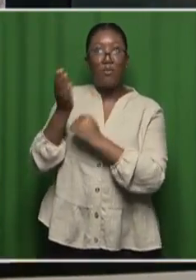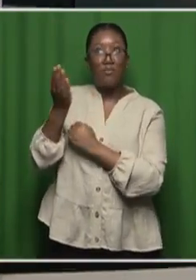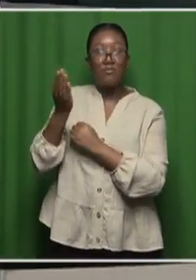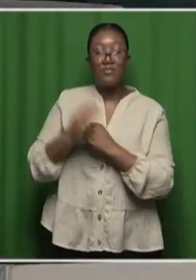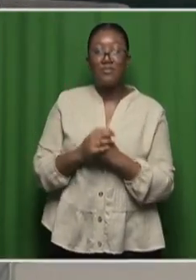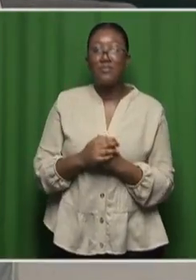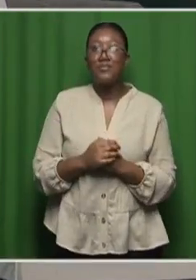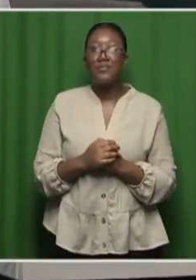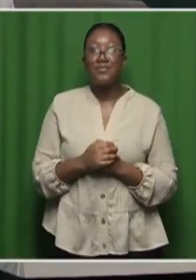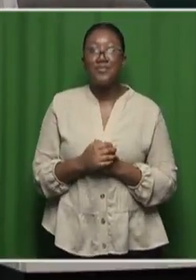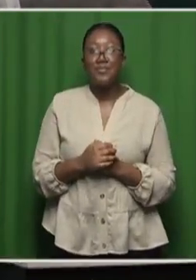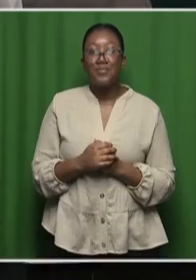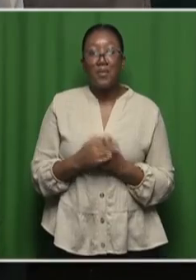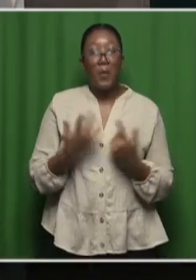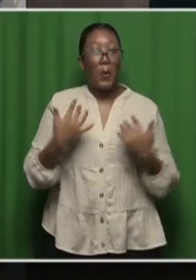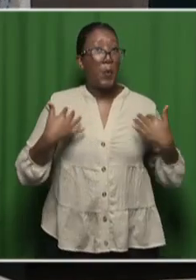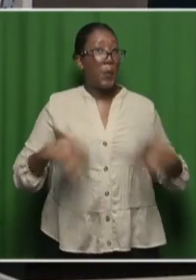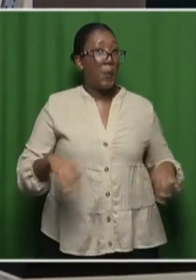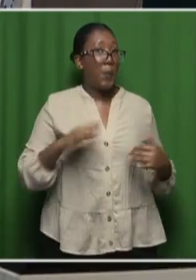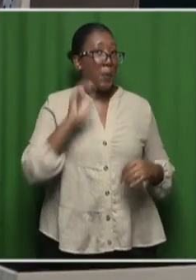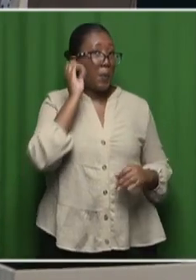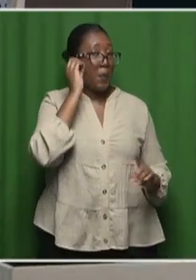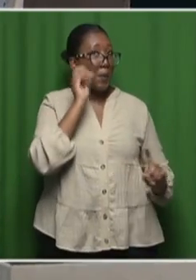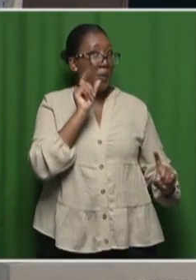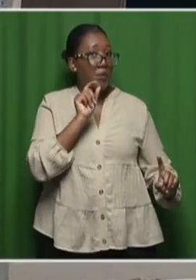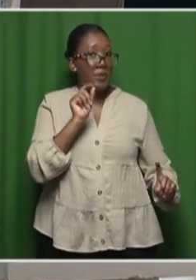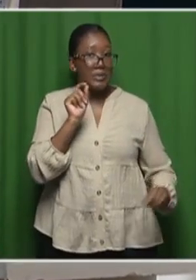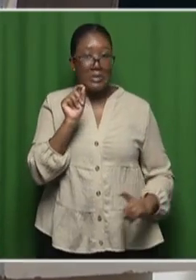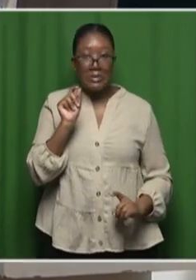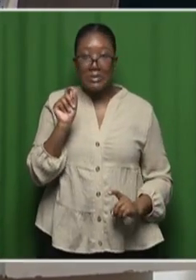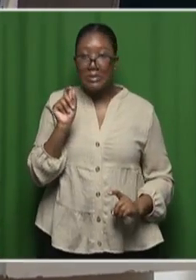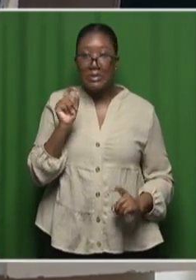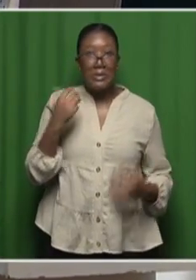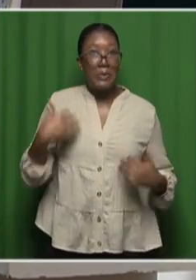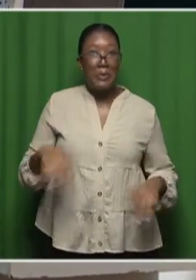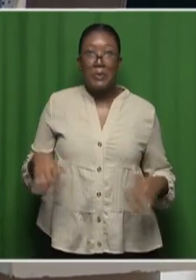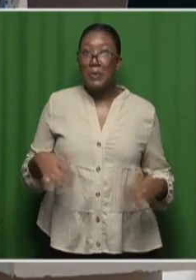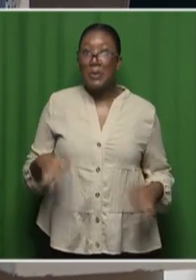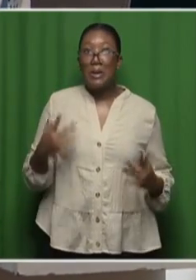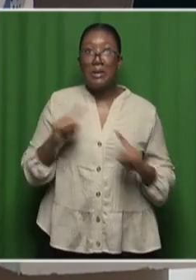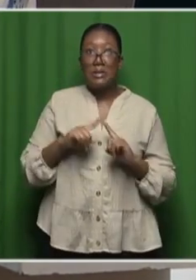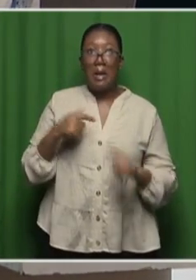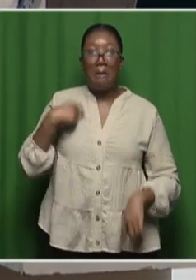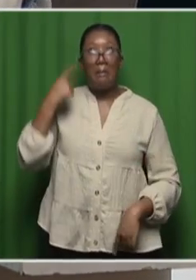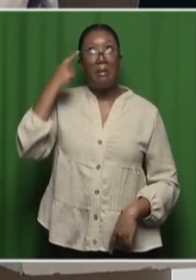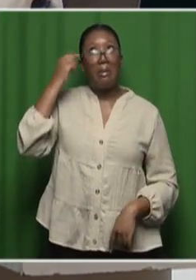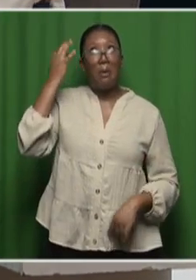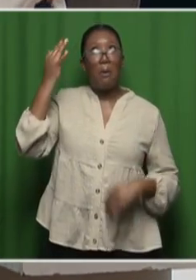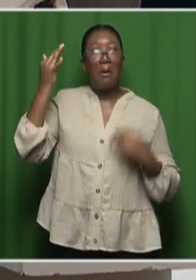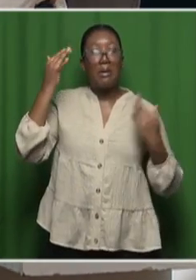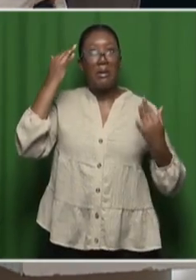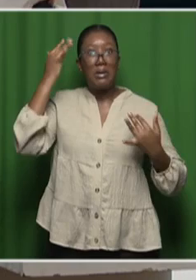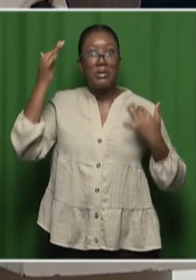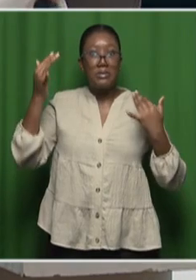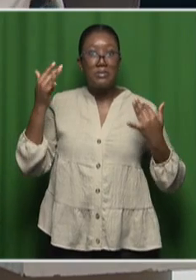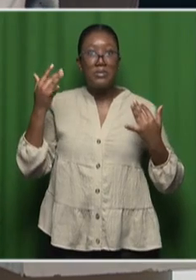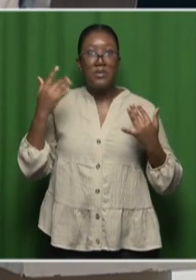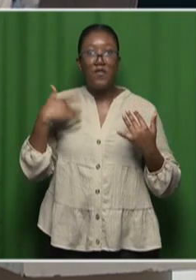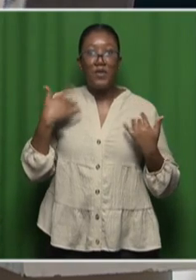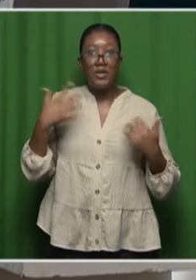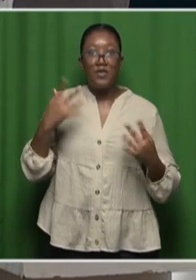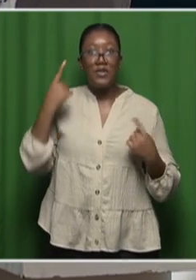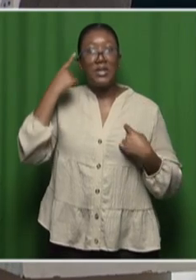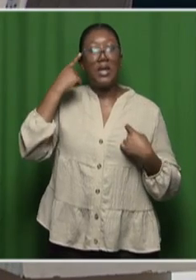name uMkhonto weSizwe and the logo. Very, very interesting. It is an interesting one, and you sort of wonder, I can't imagine it's also very